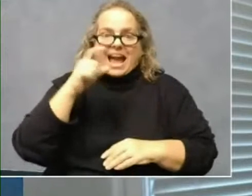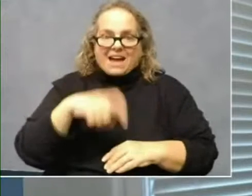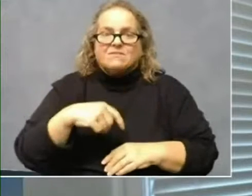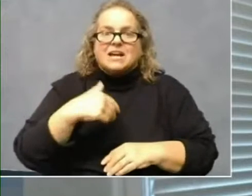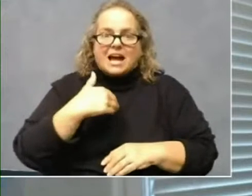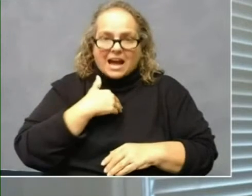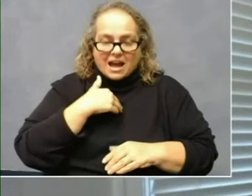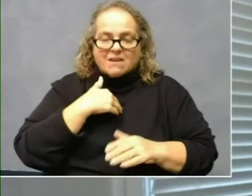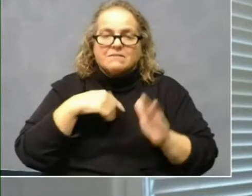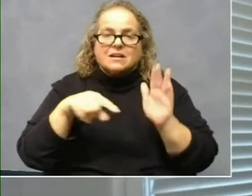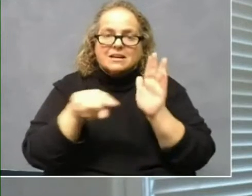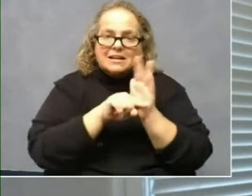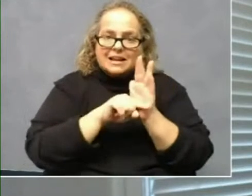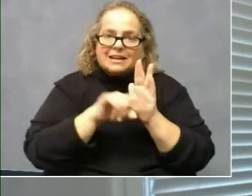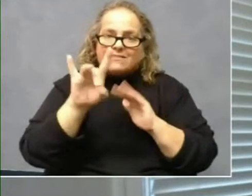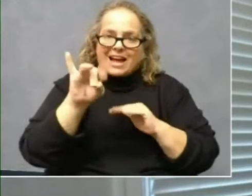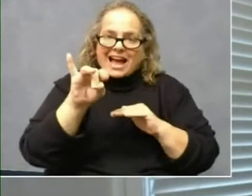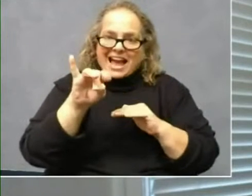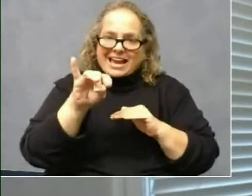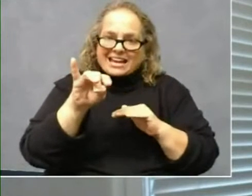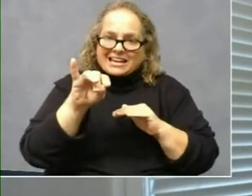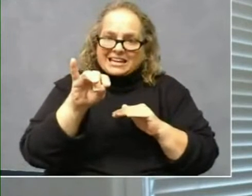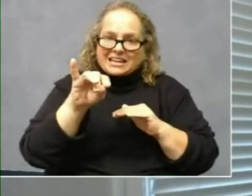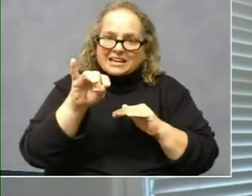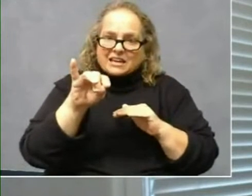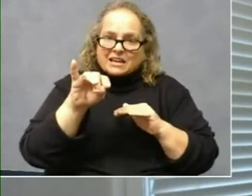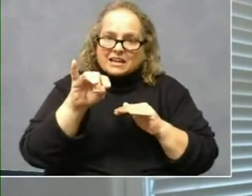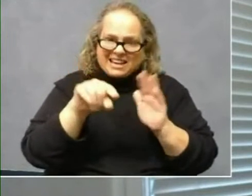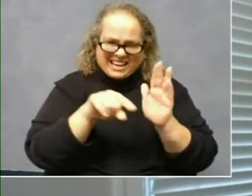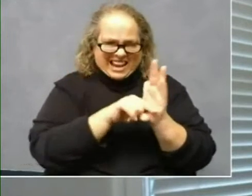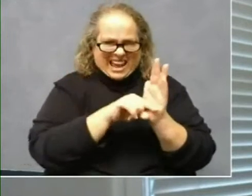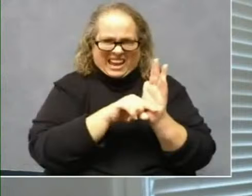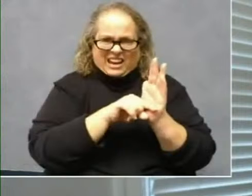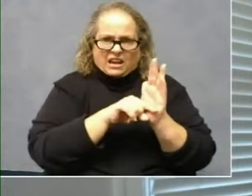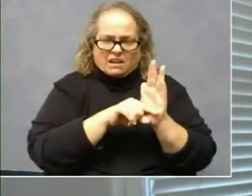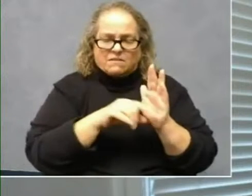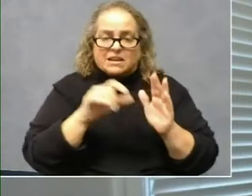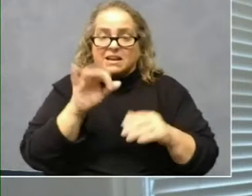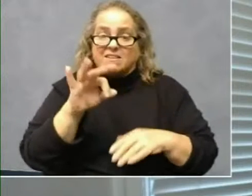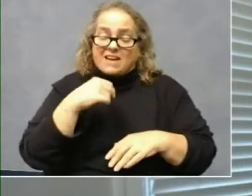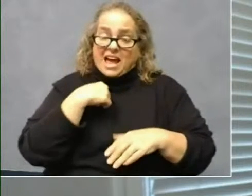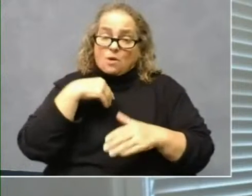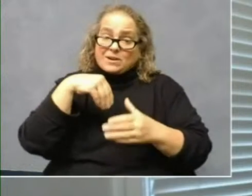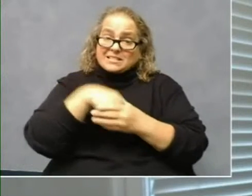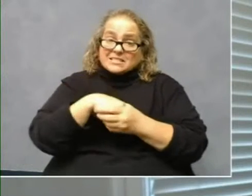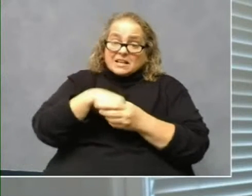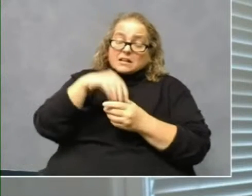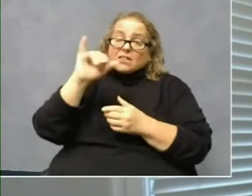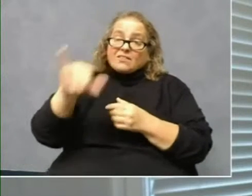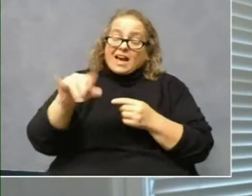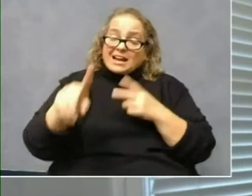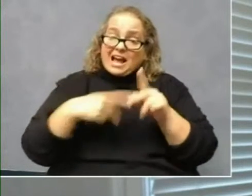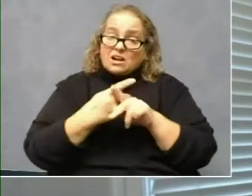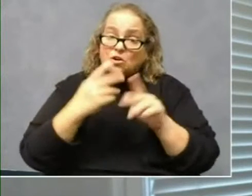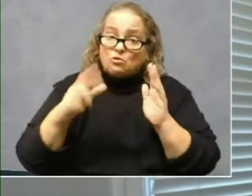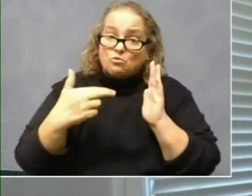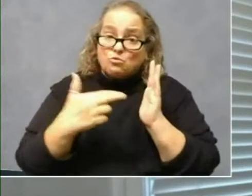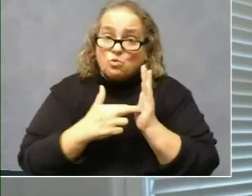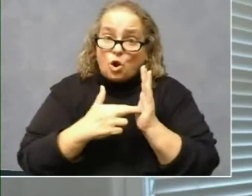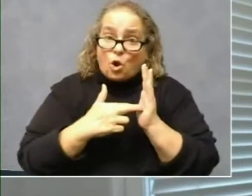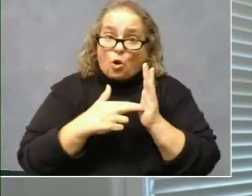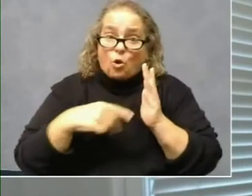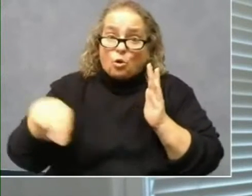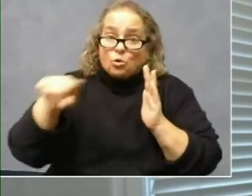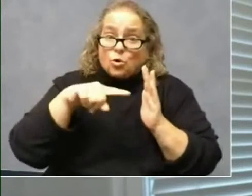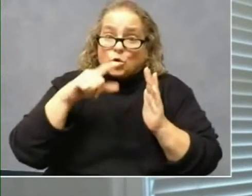computer. If I were in the logistics role that General Perna is and his colleagues who are overseeing the distribution, I think this makes